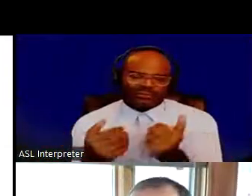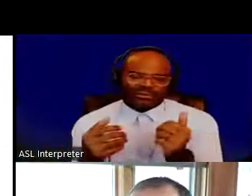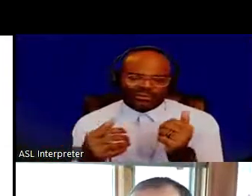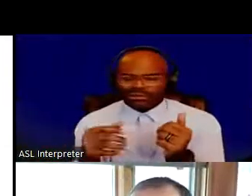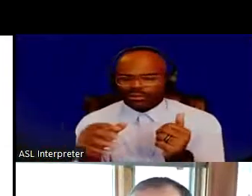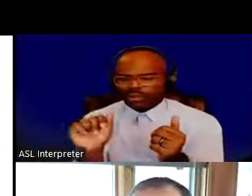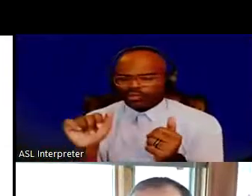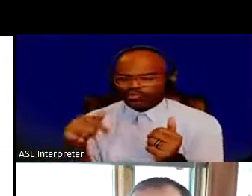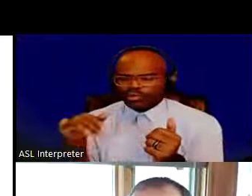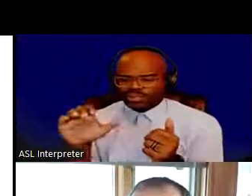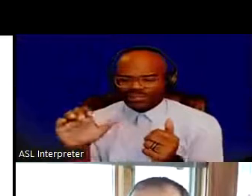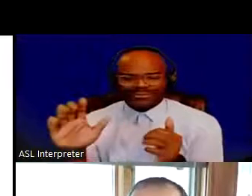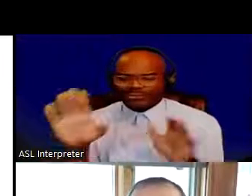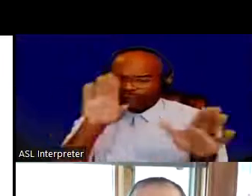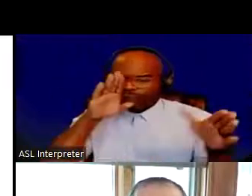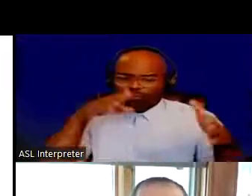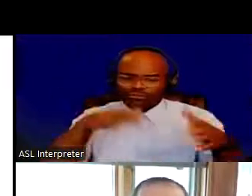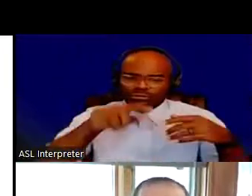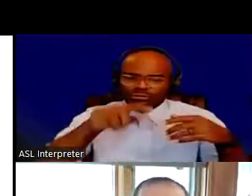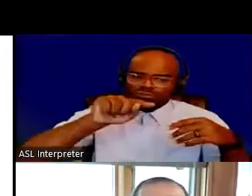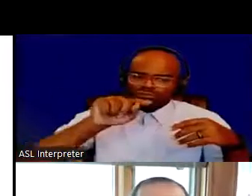on terrestrial wildlife here.